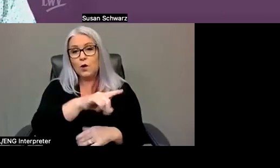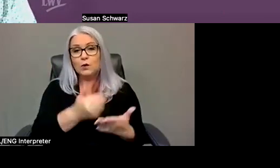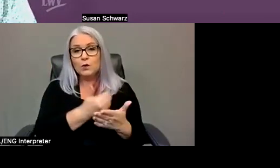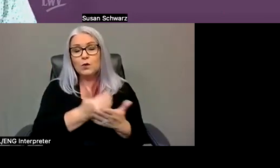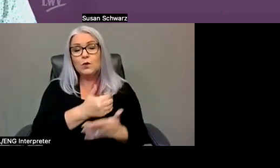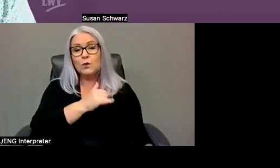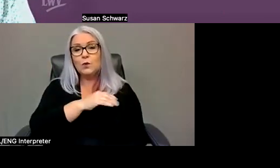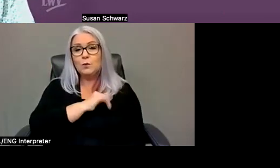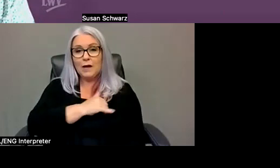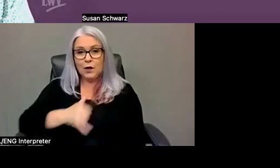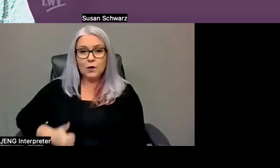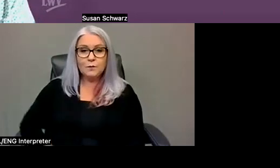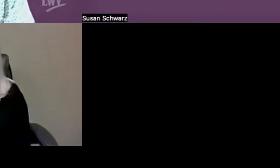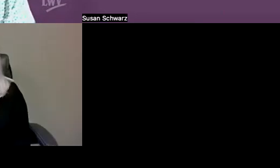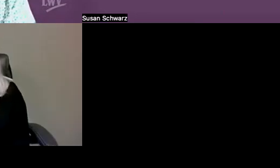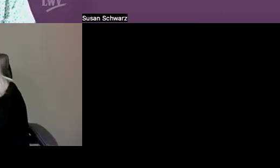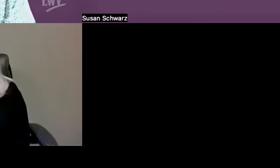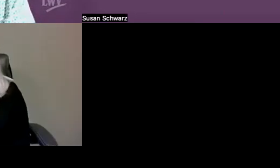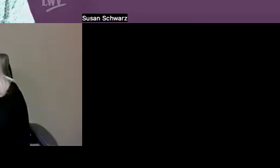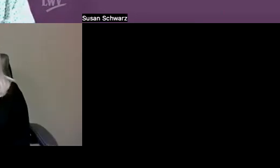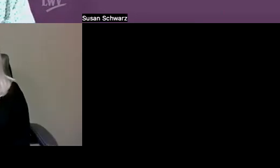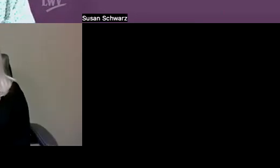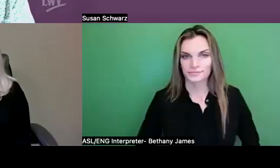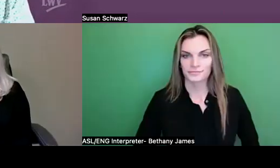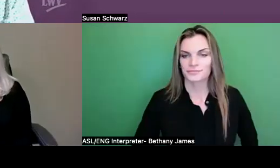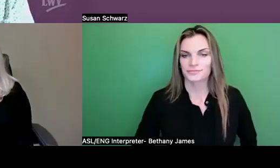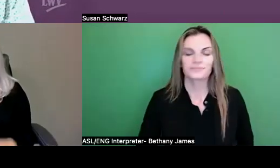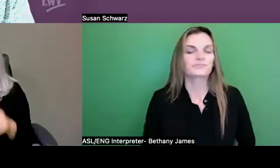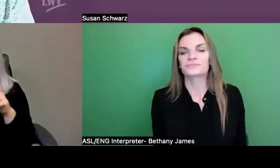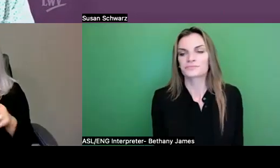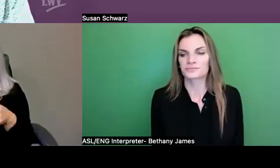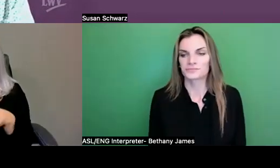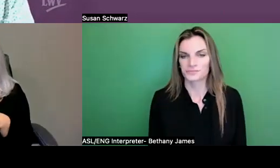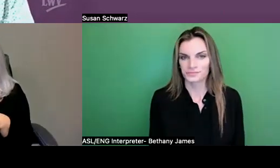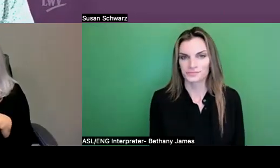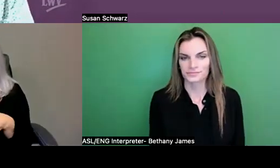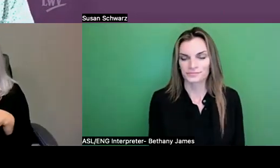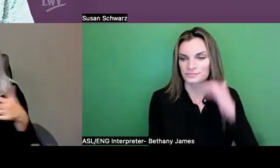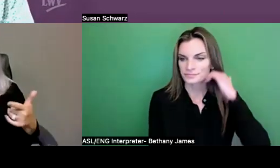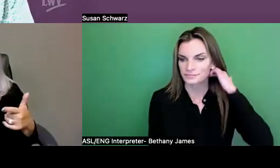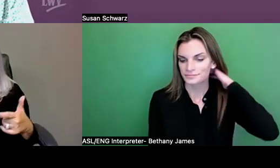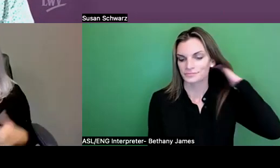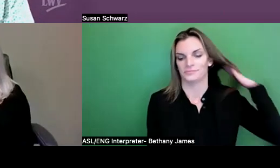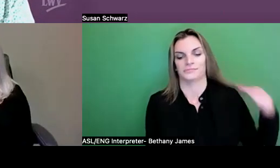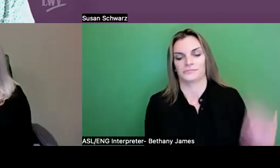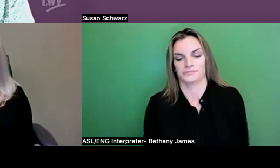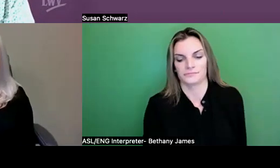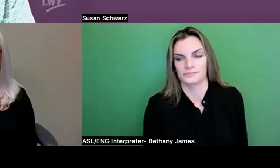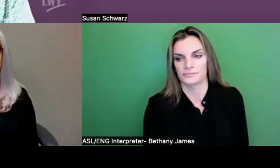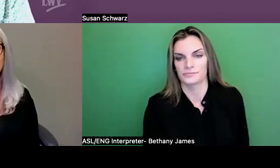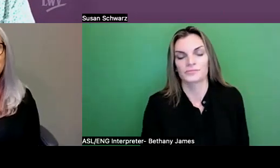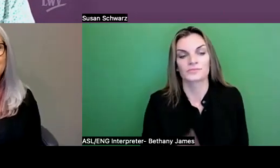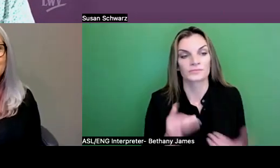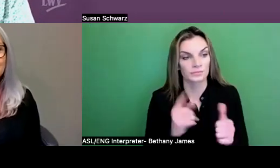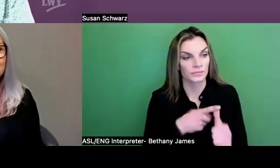All right. We're going to start with question 1, and we will rotate with the candidates. So question 1, first for